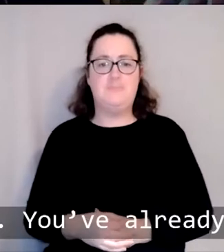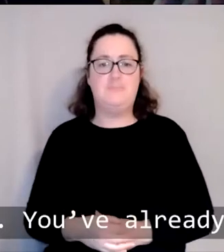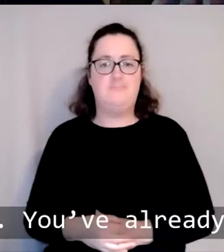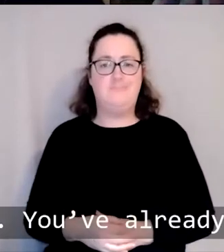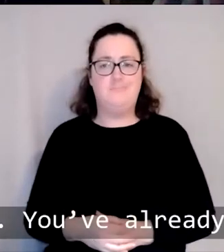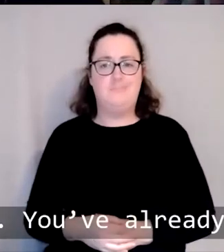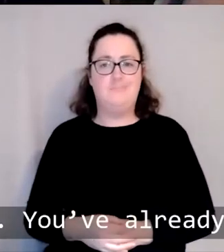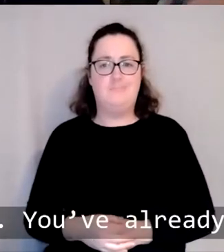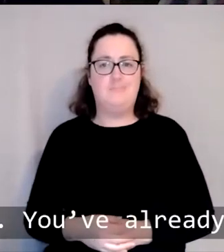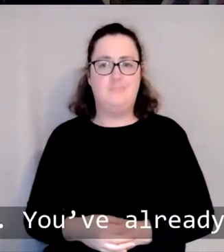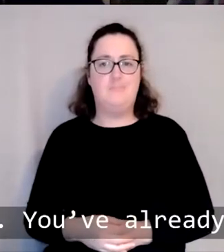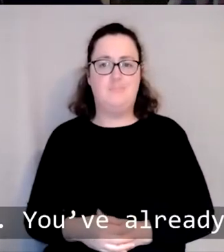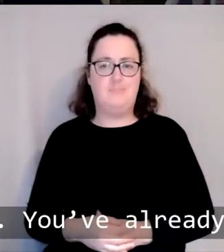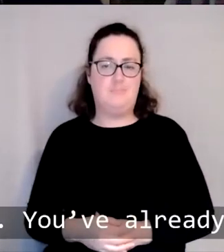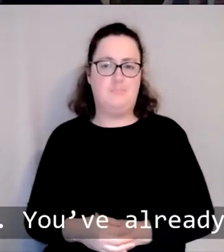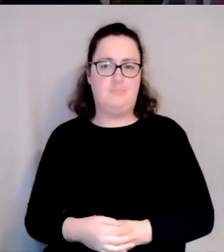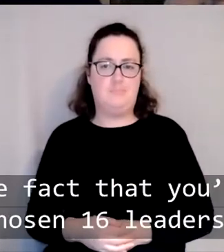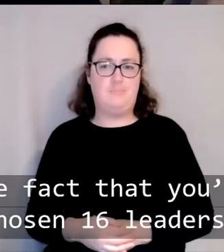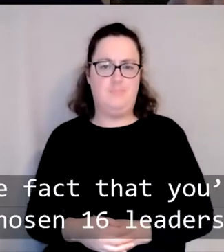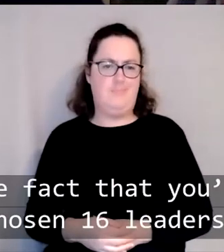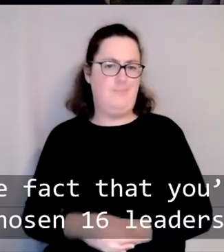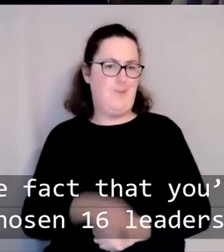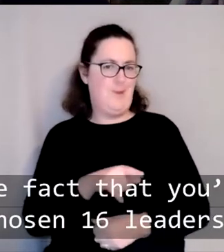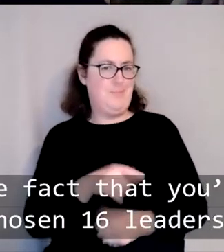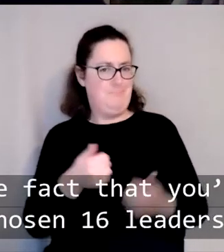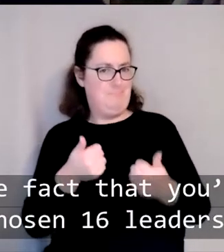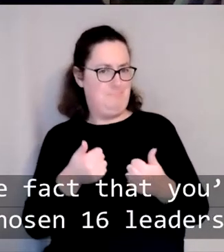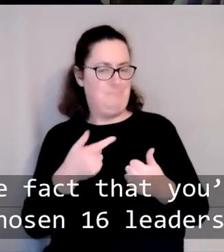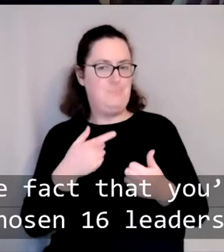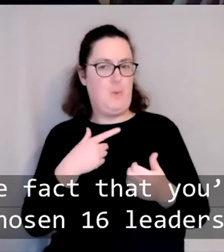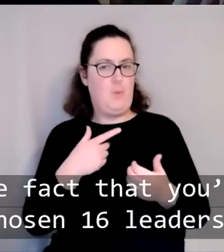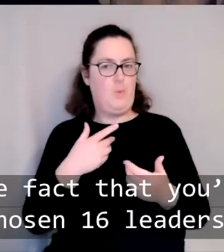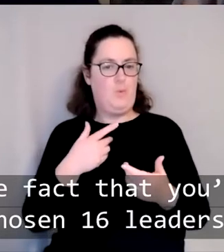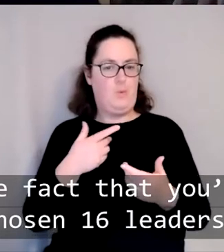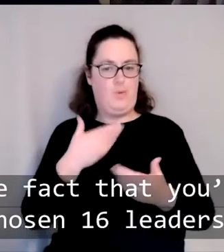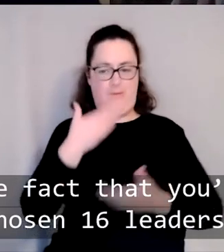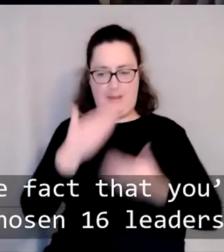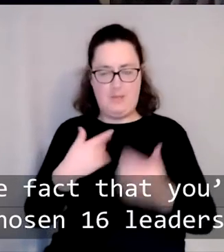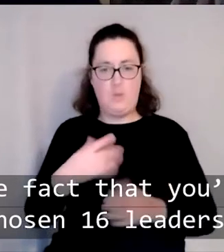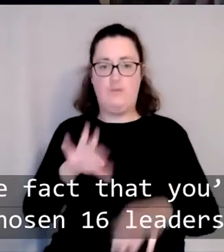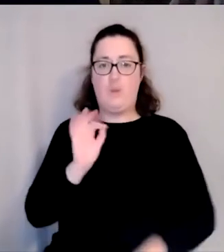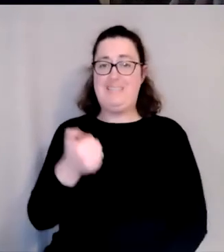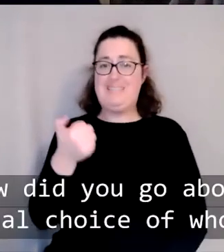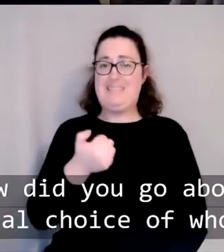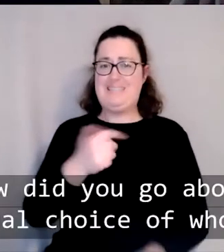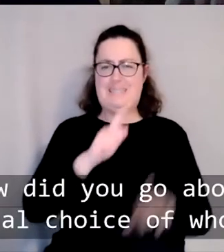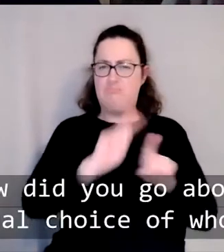Brilliant. And so you've already preluded the fact that there's, you've chosen 16 leaders.